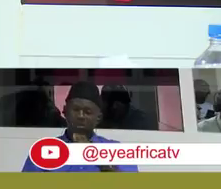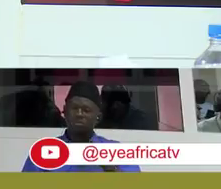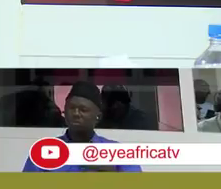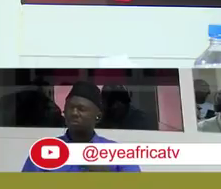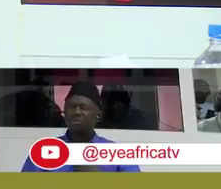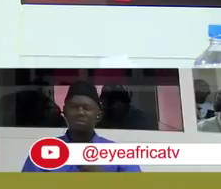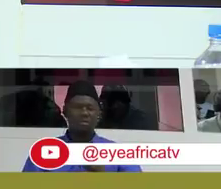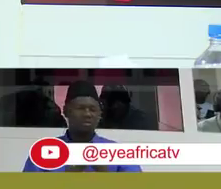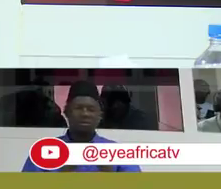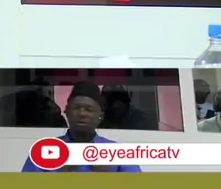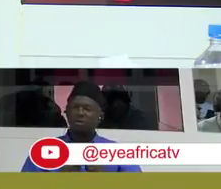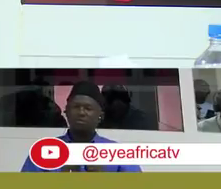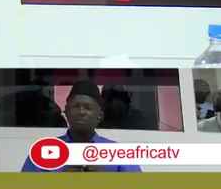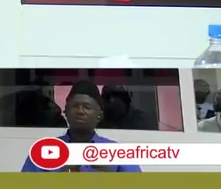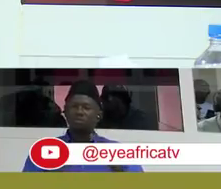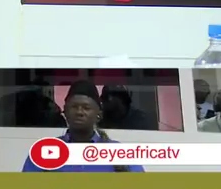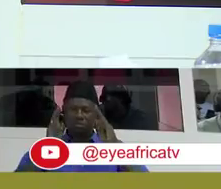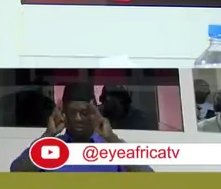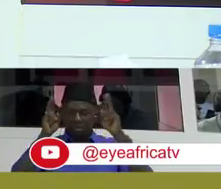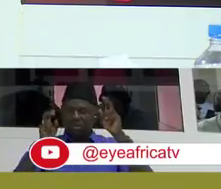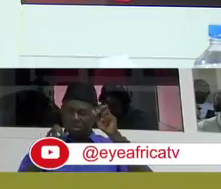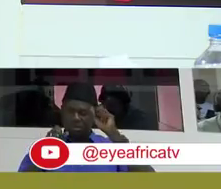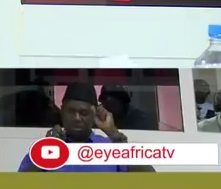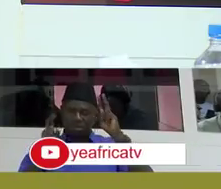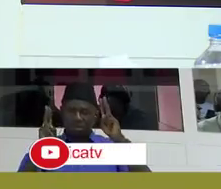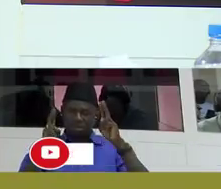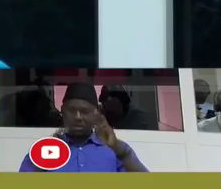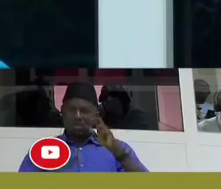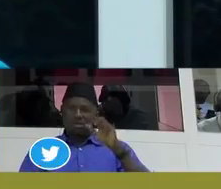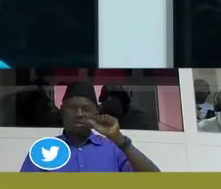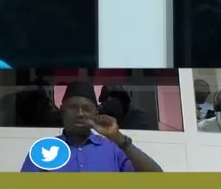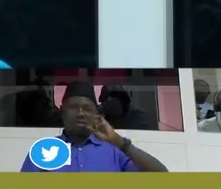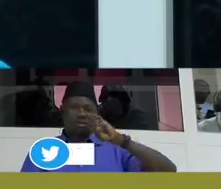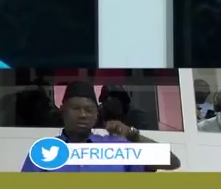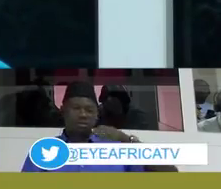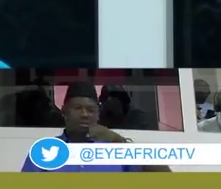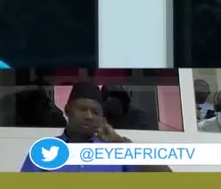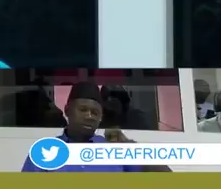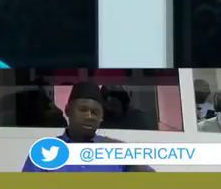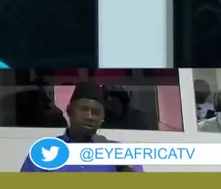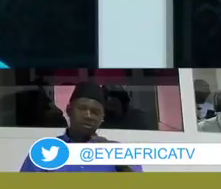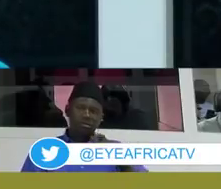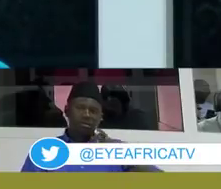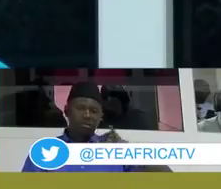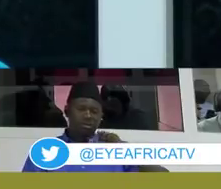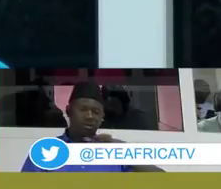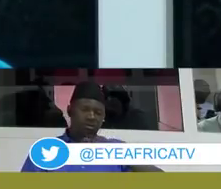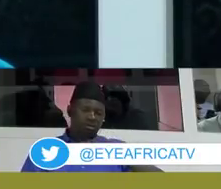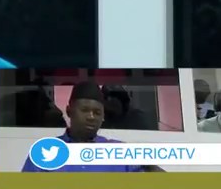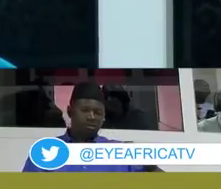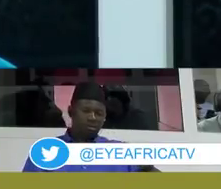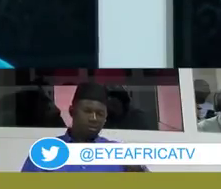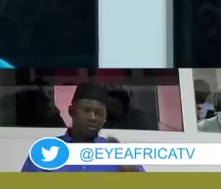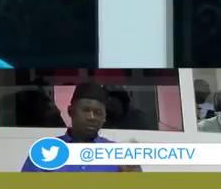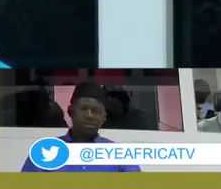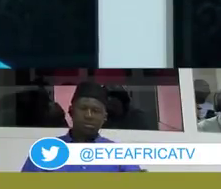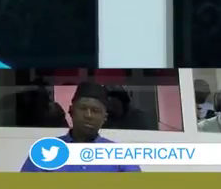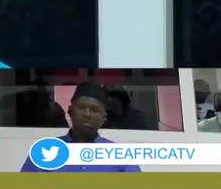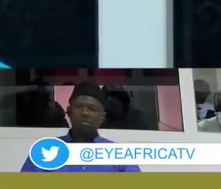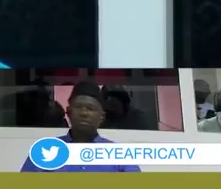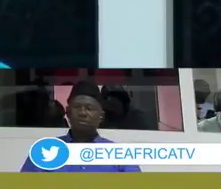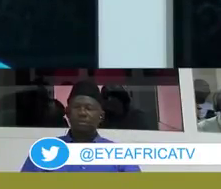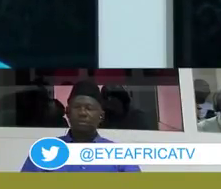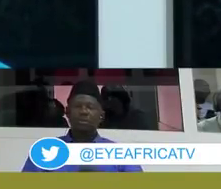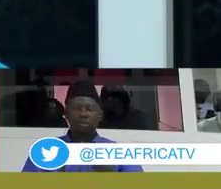Gege Jammeh. Mr. Sen, could you slow down a bit? Because we